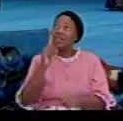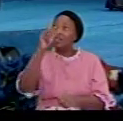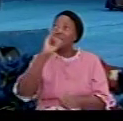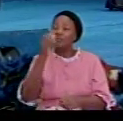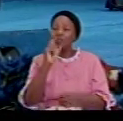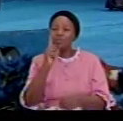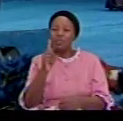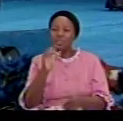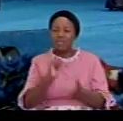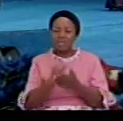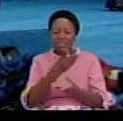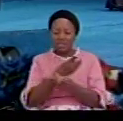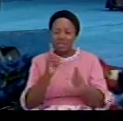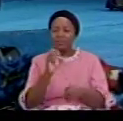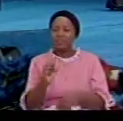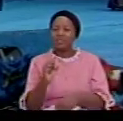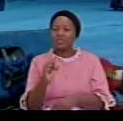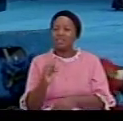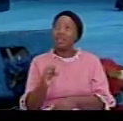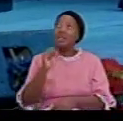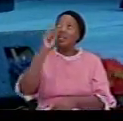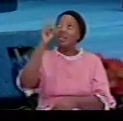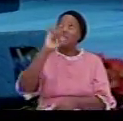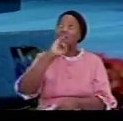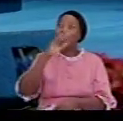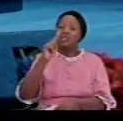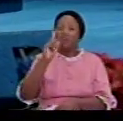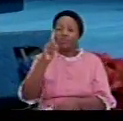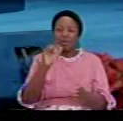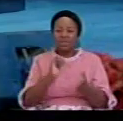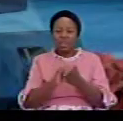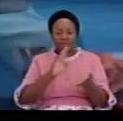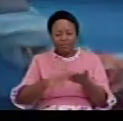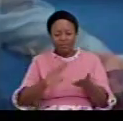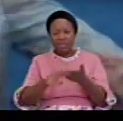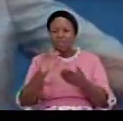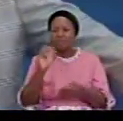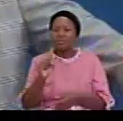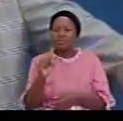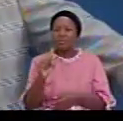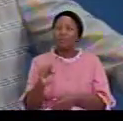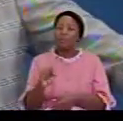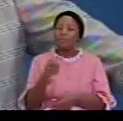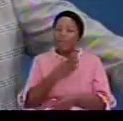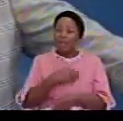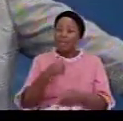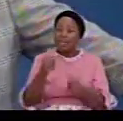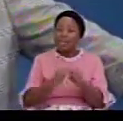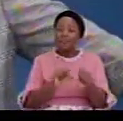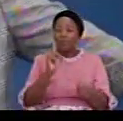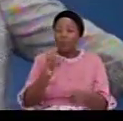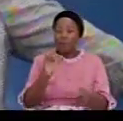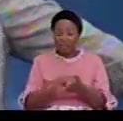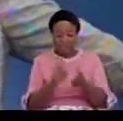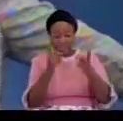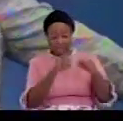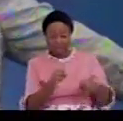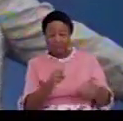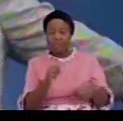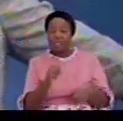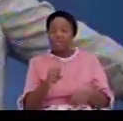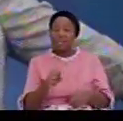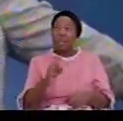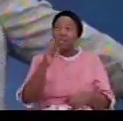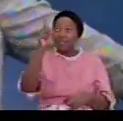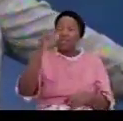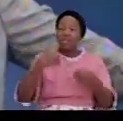that delivers, is the one that forgives. And everyone that comes, he has always